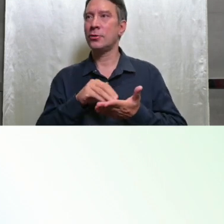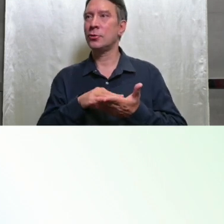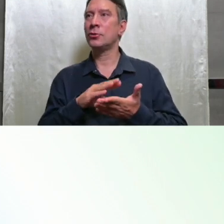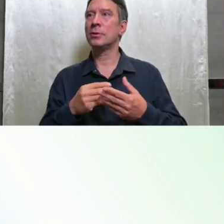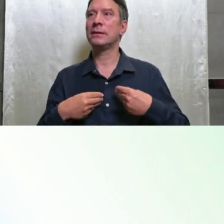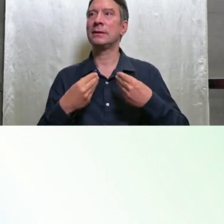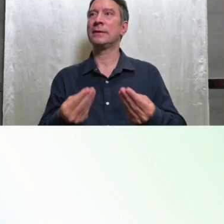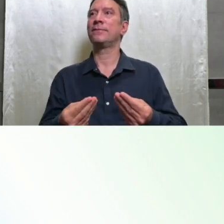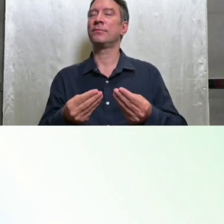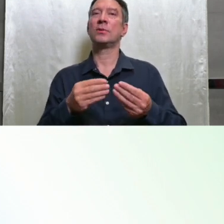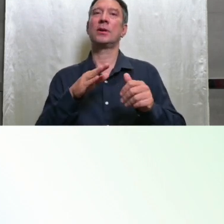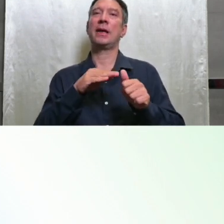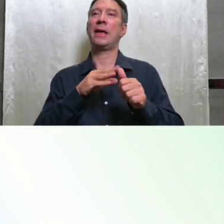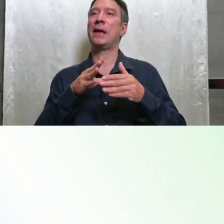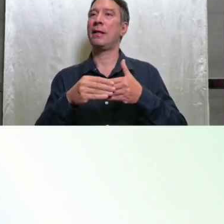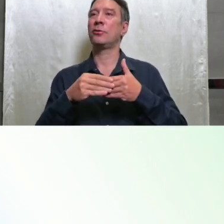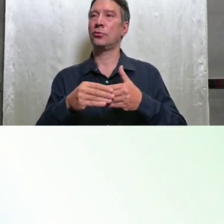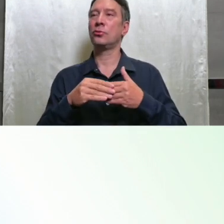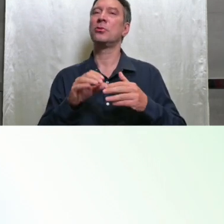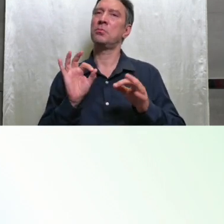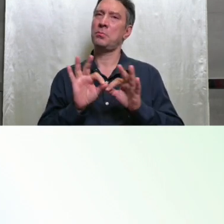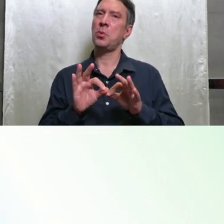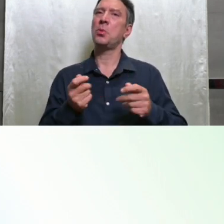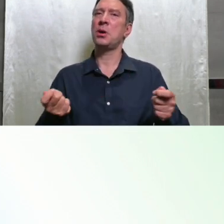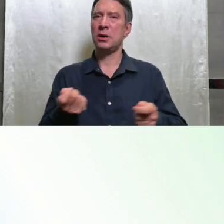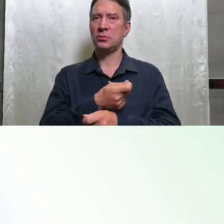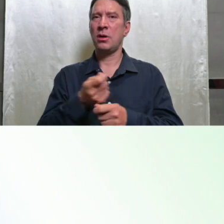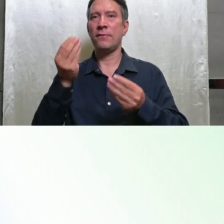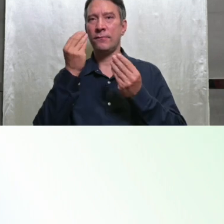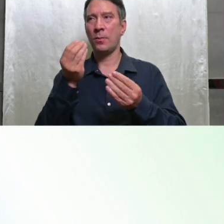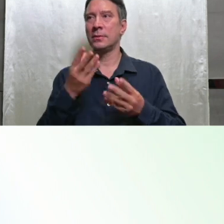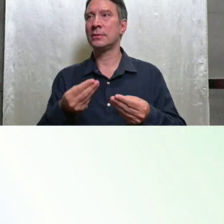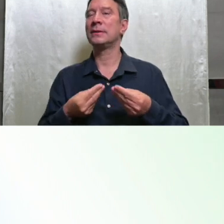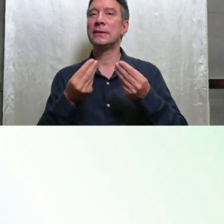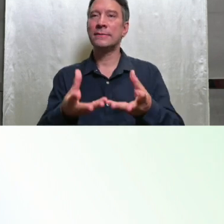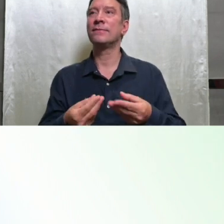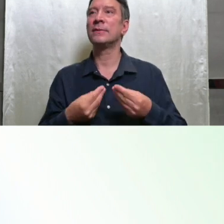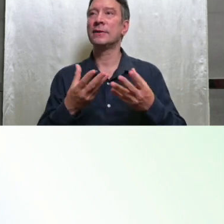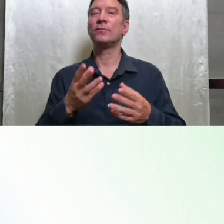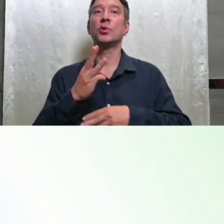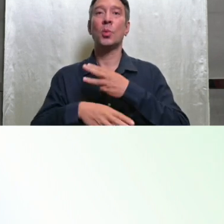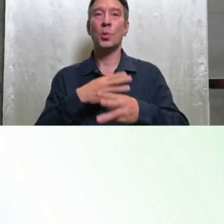of survival, but it's a matter of transformation. Thank you so much, and looking forward to more questions.